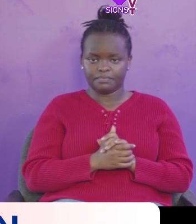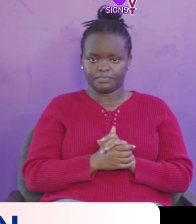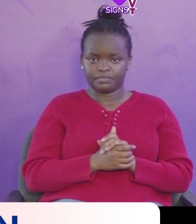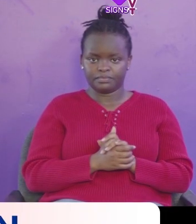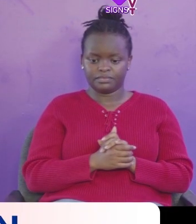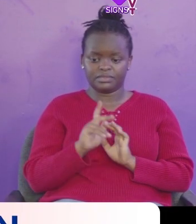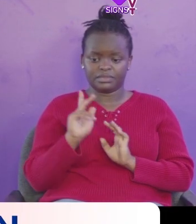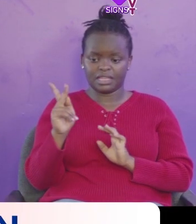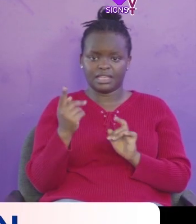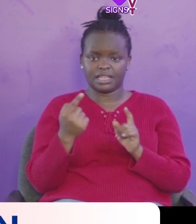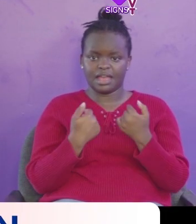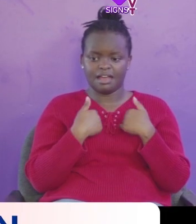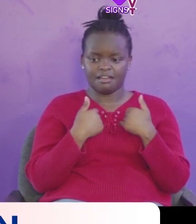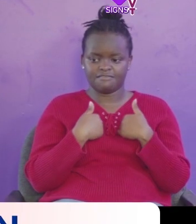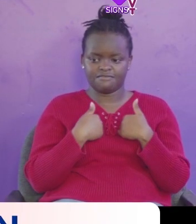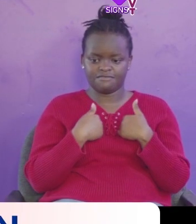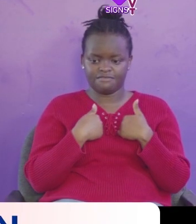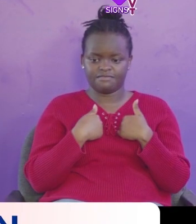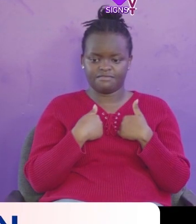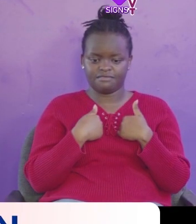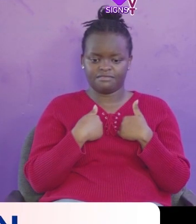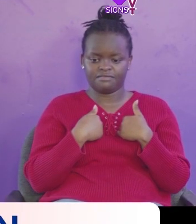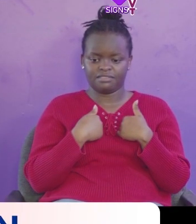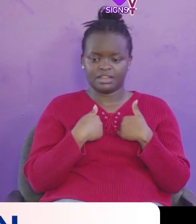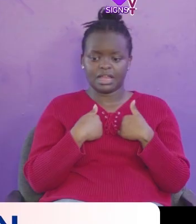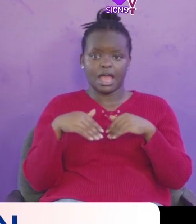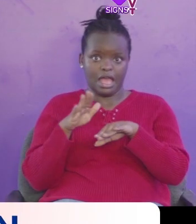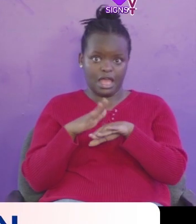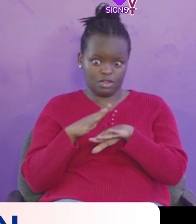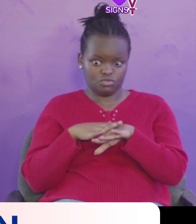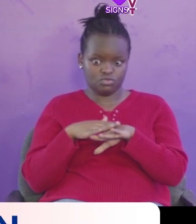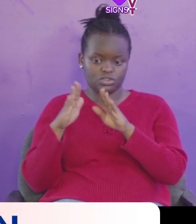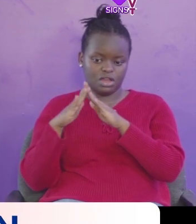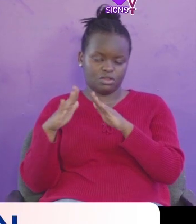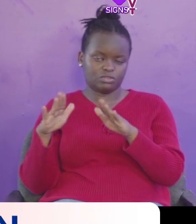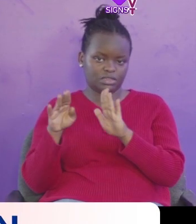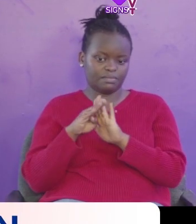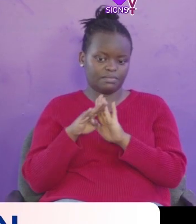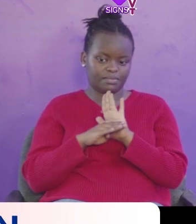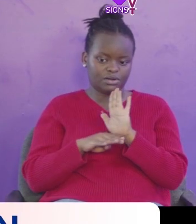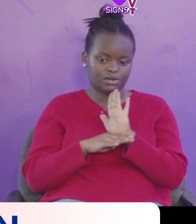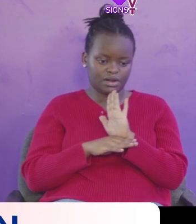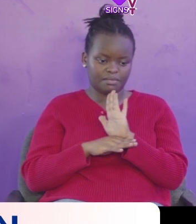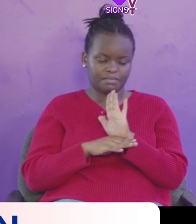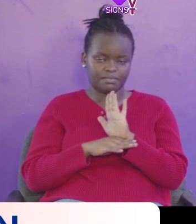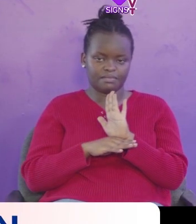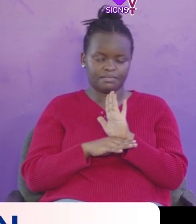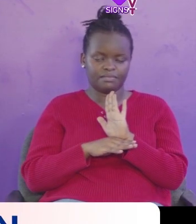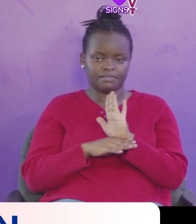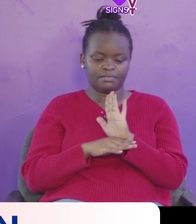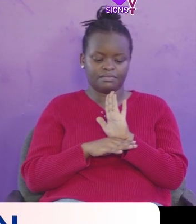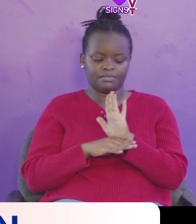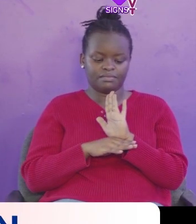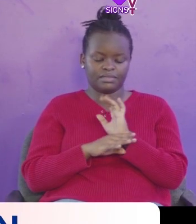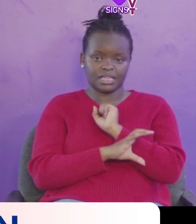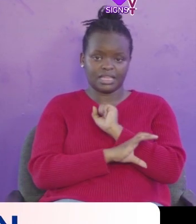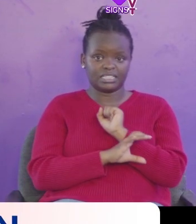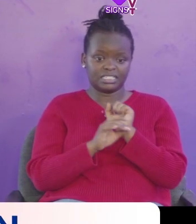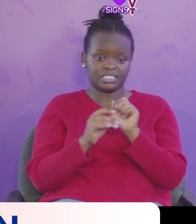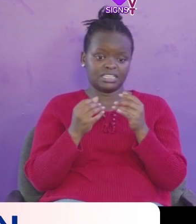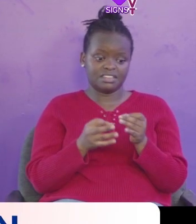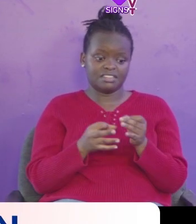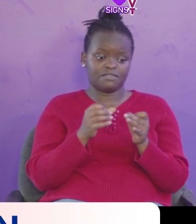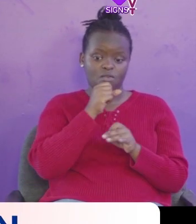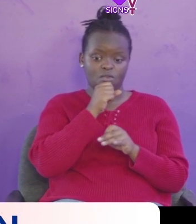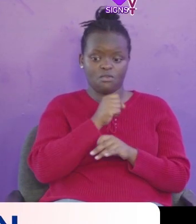Kenya, we also having a very good housing program. Is it the country that unaishi kwa nyumba ikizeeka, after some time